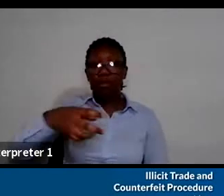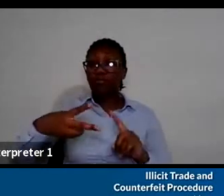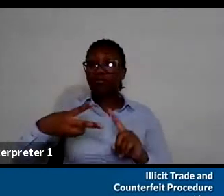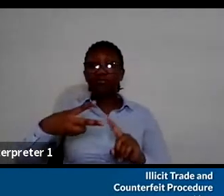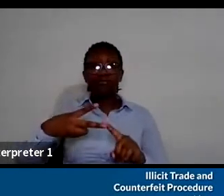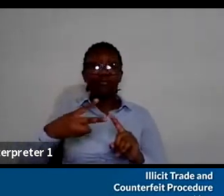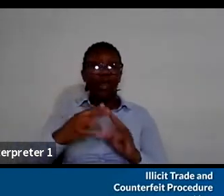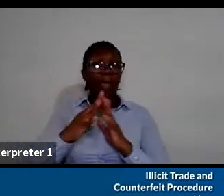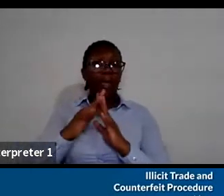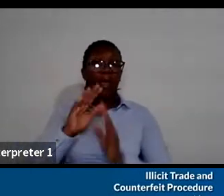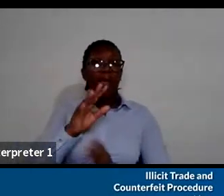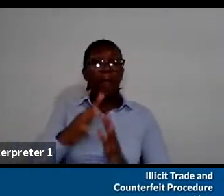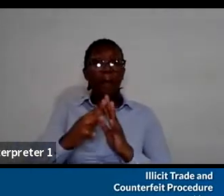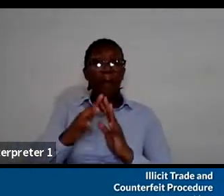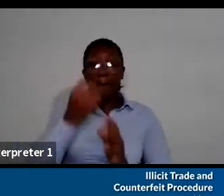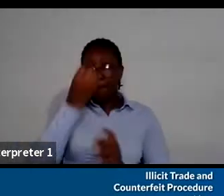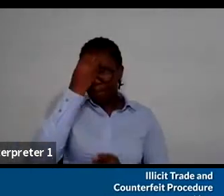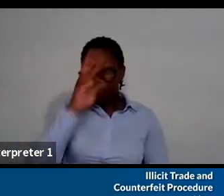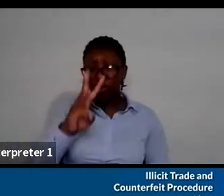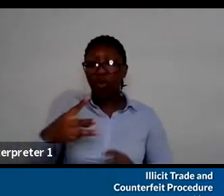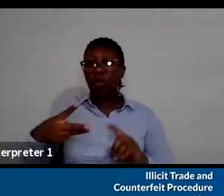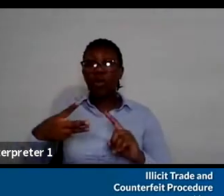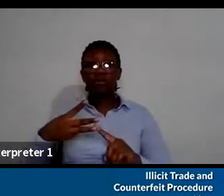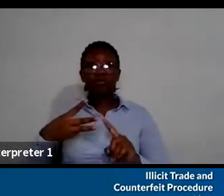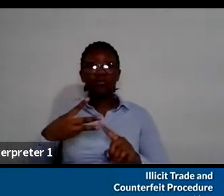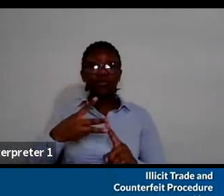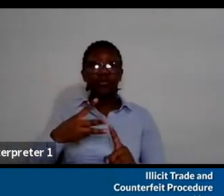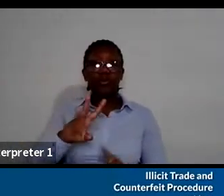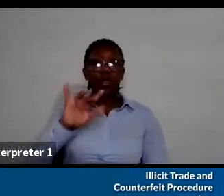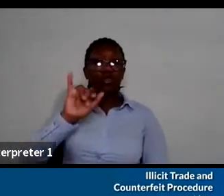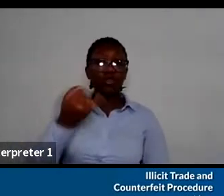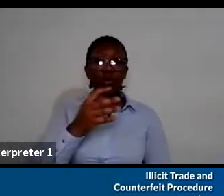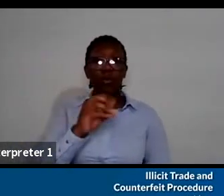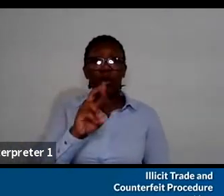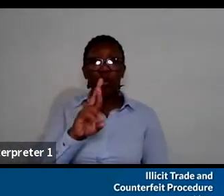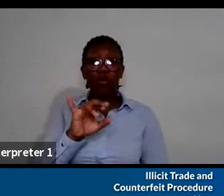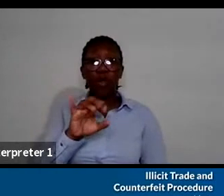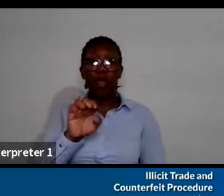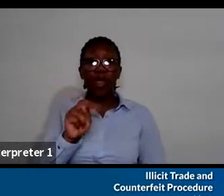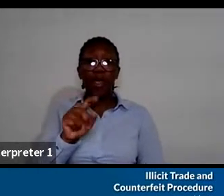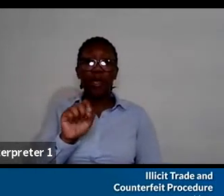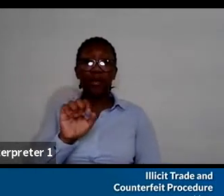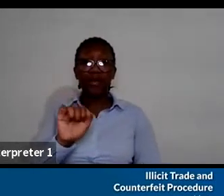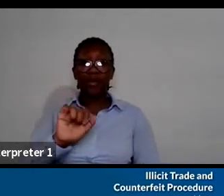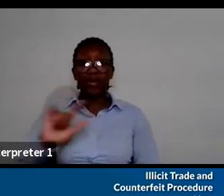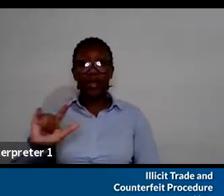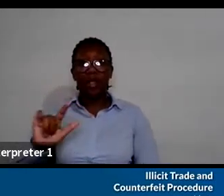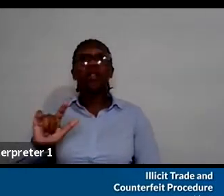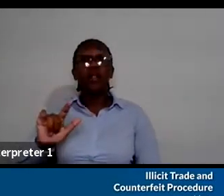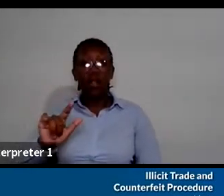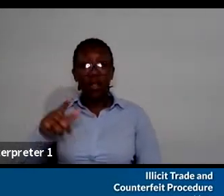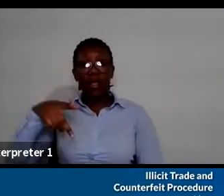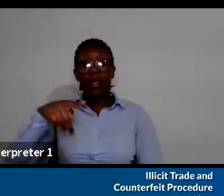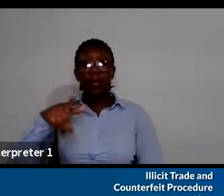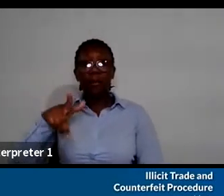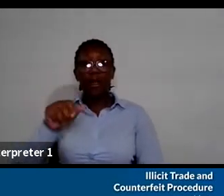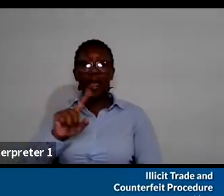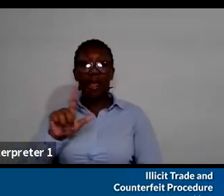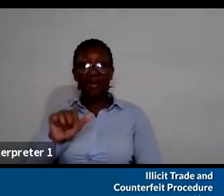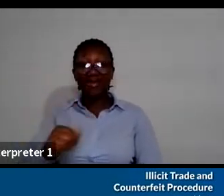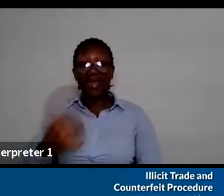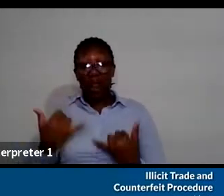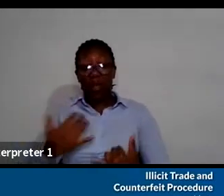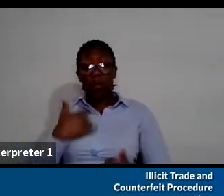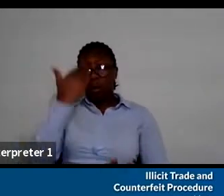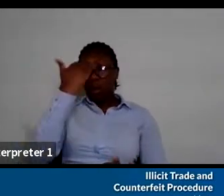Pretoria, as well as Oriental Plaza in Johannesburg. The question is, what is customs doing